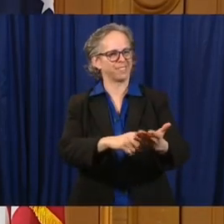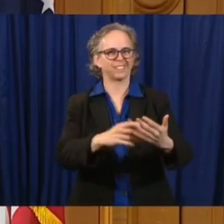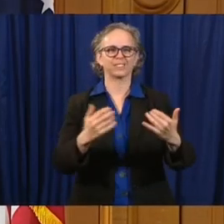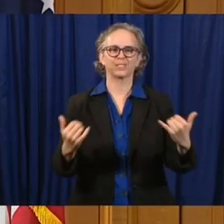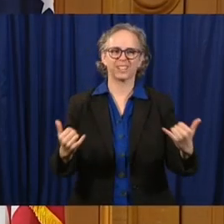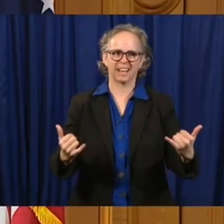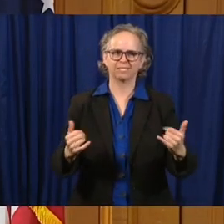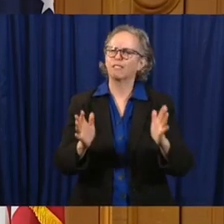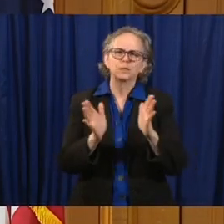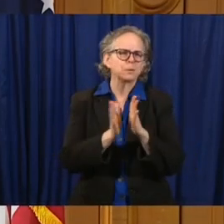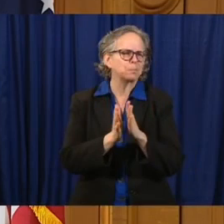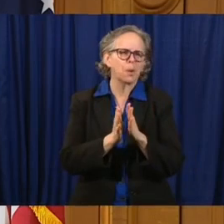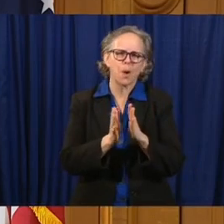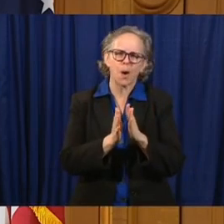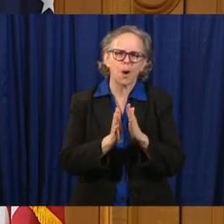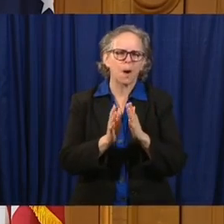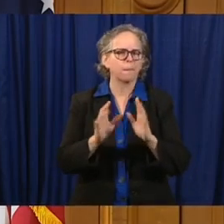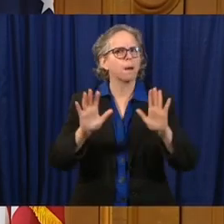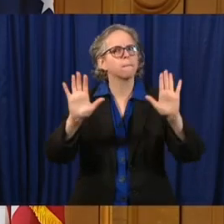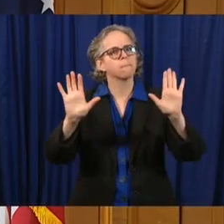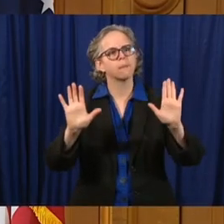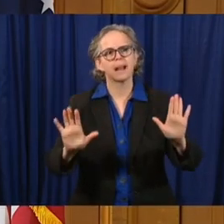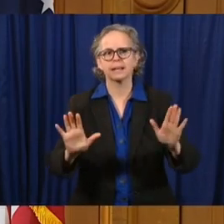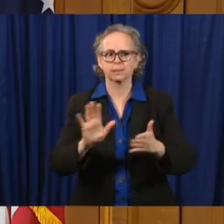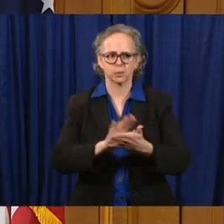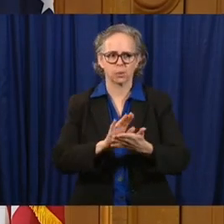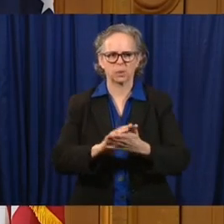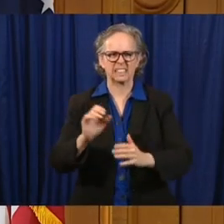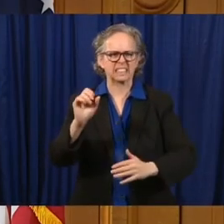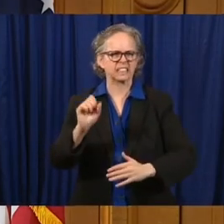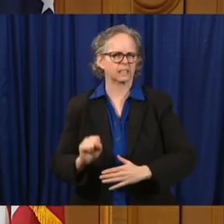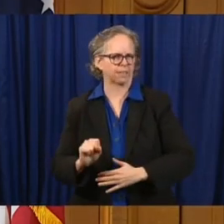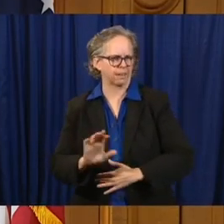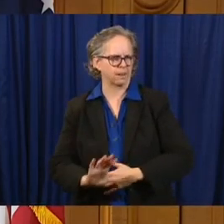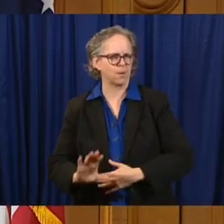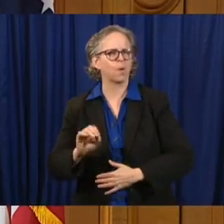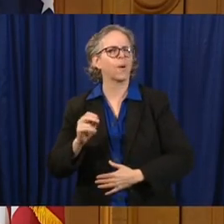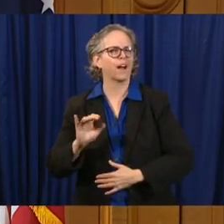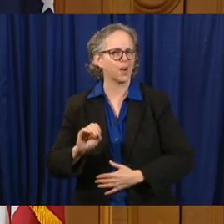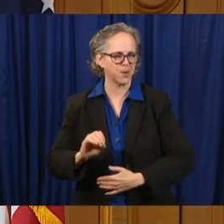small but great school in the southern part of the state of Ohio.